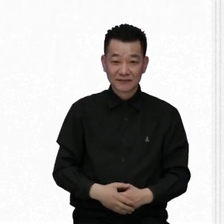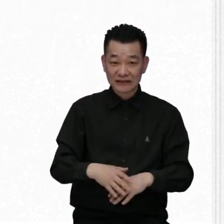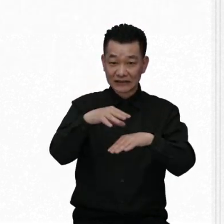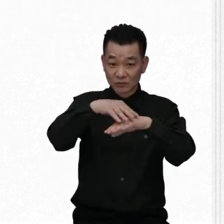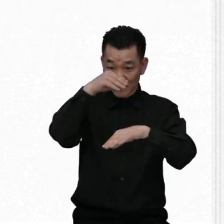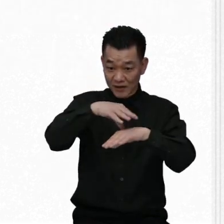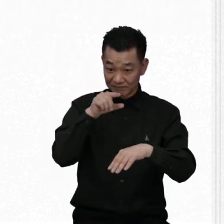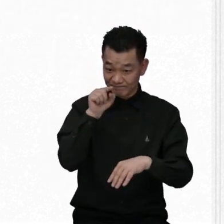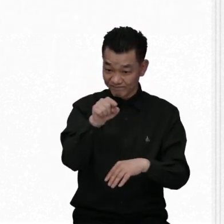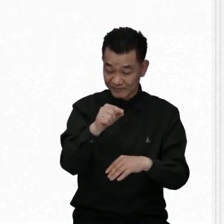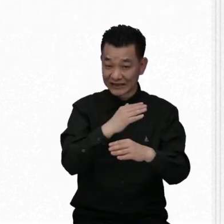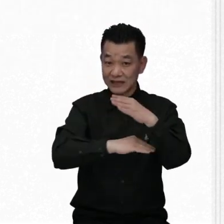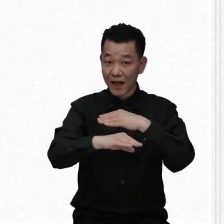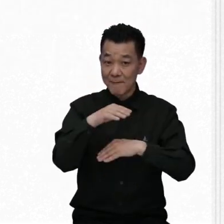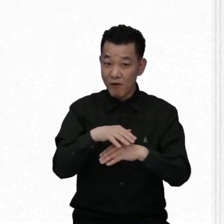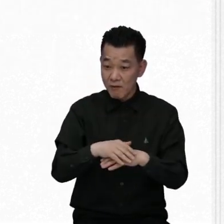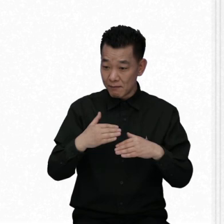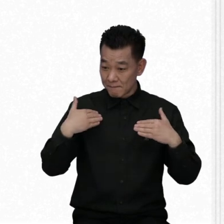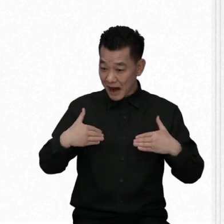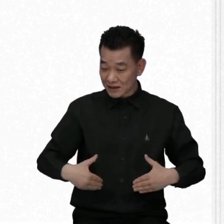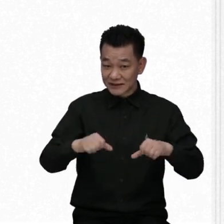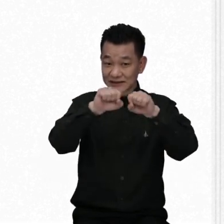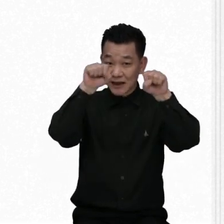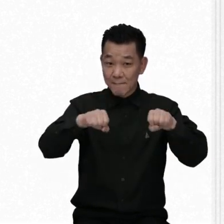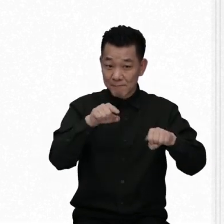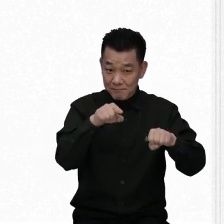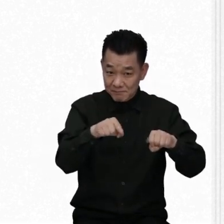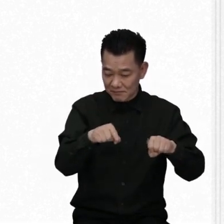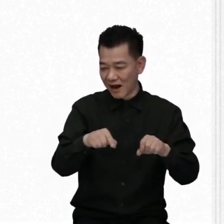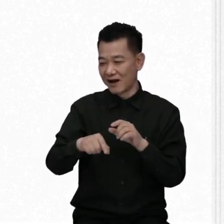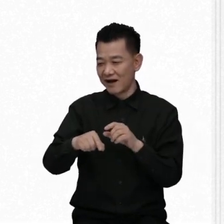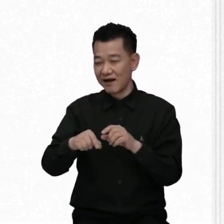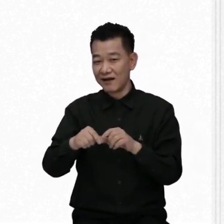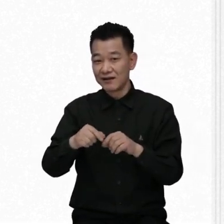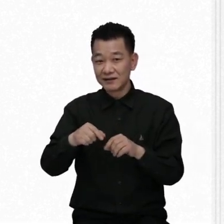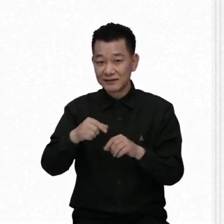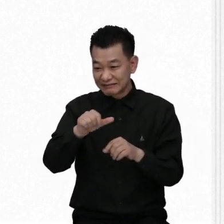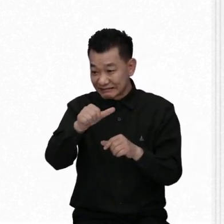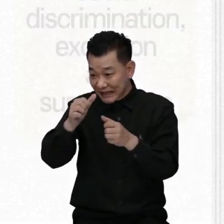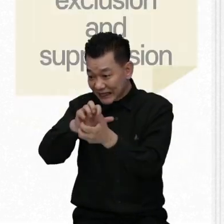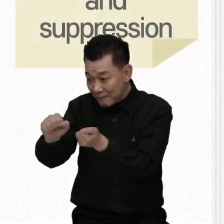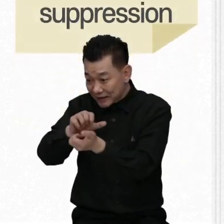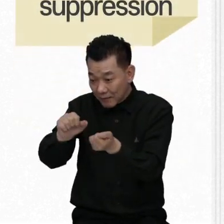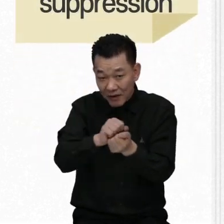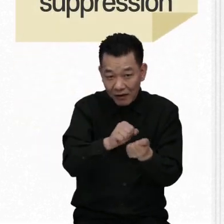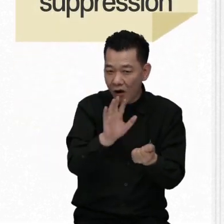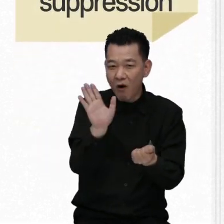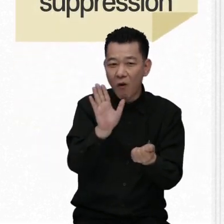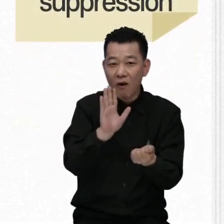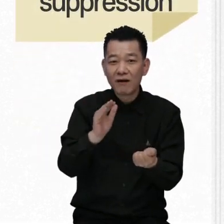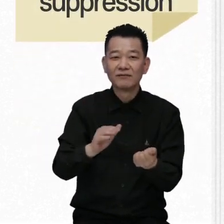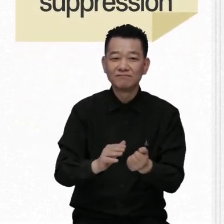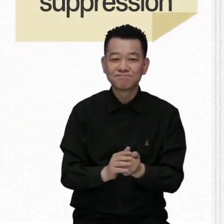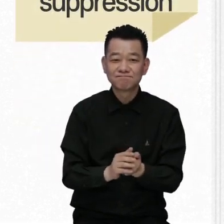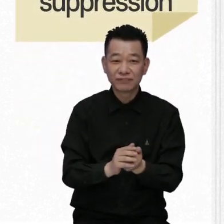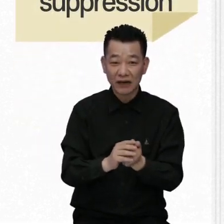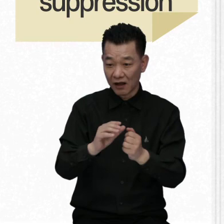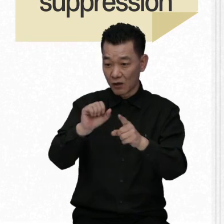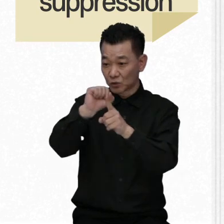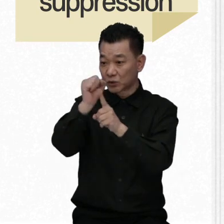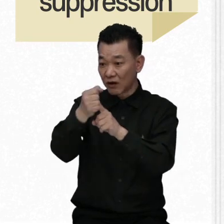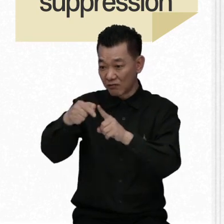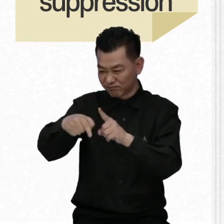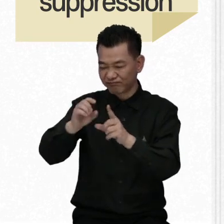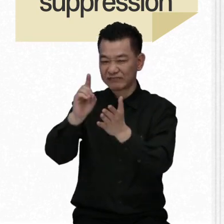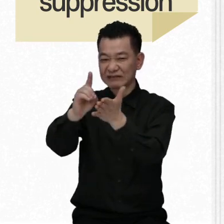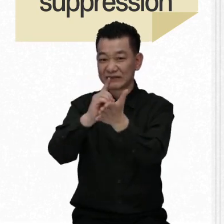In Sweden, disabilities are seen as disability of body structure and function, and problems regarding social